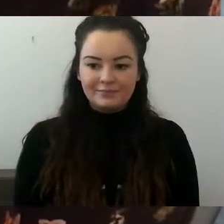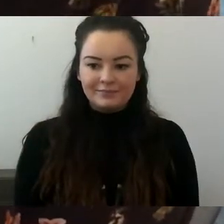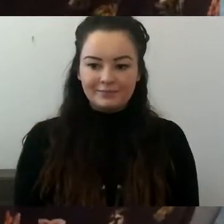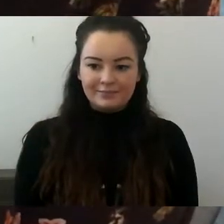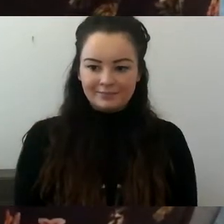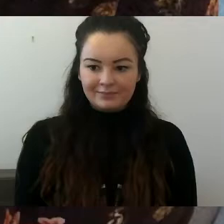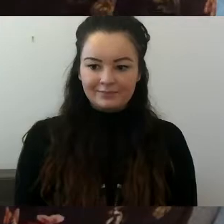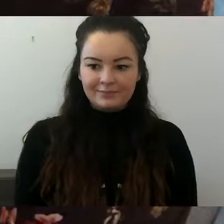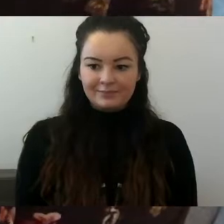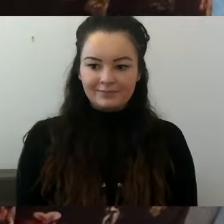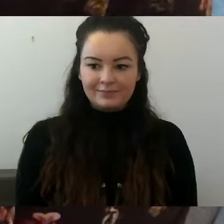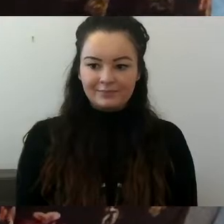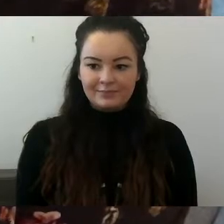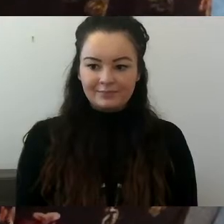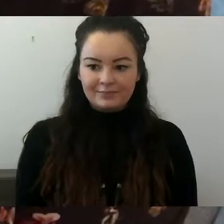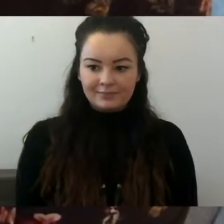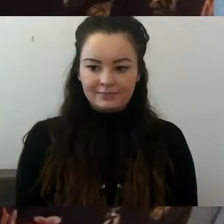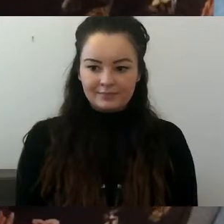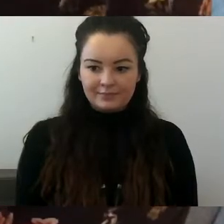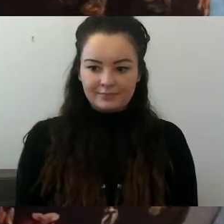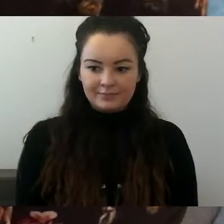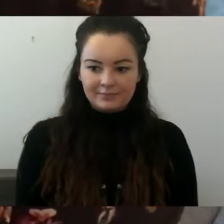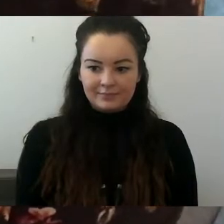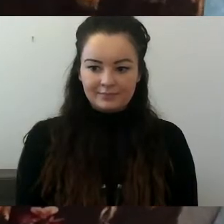I'll stick some more lentils.